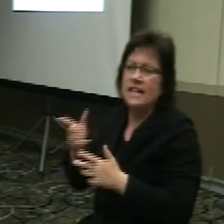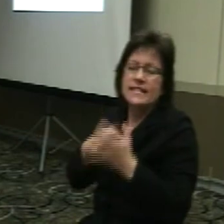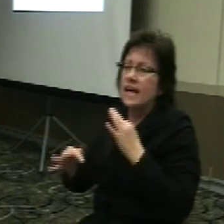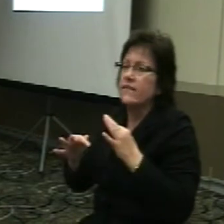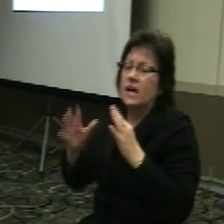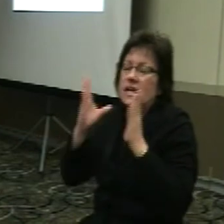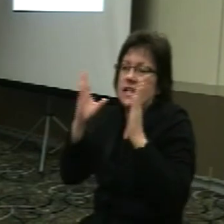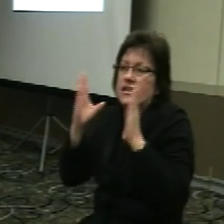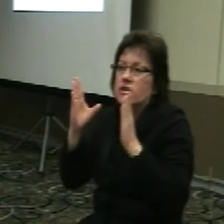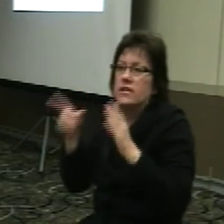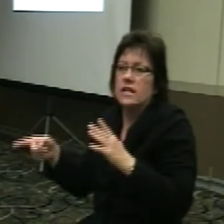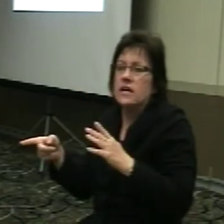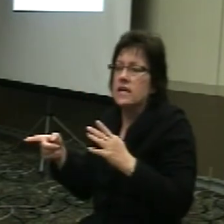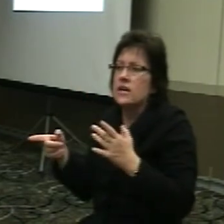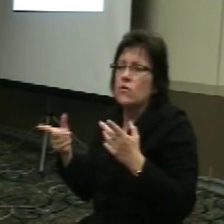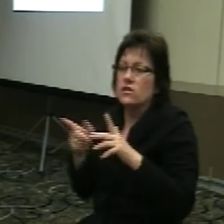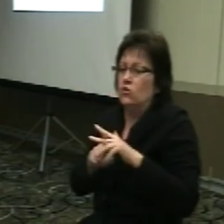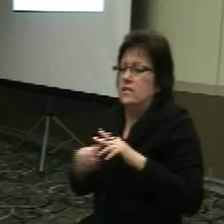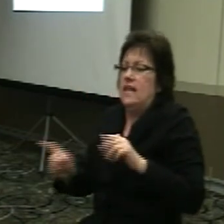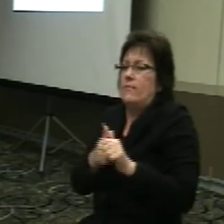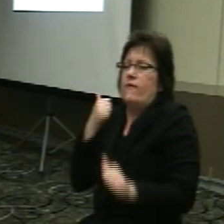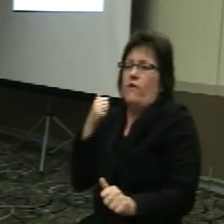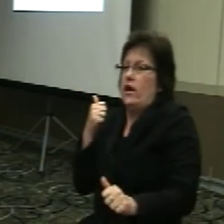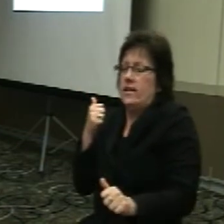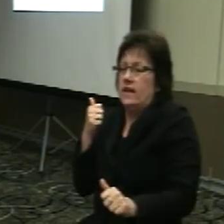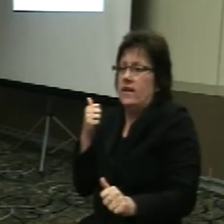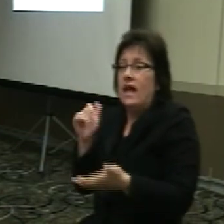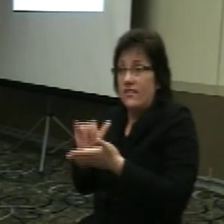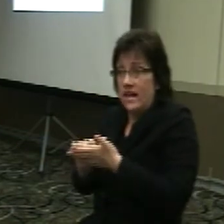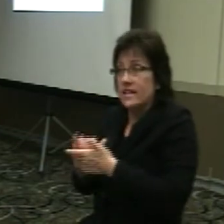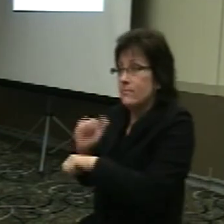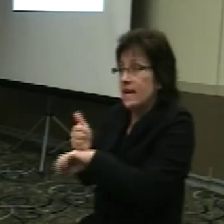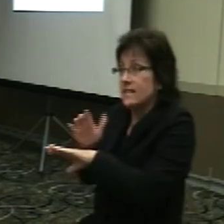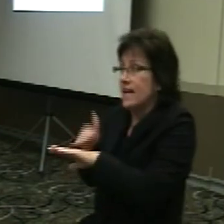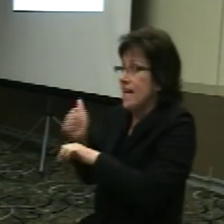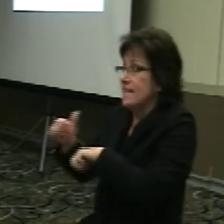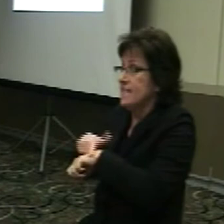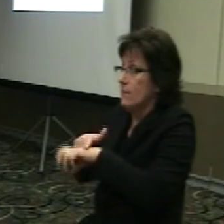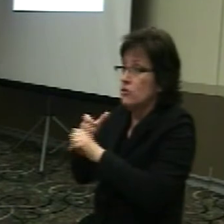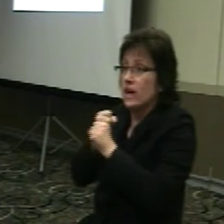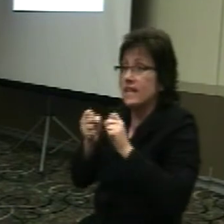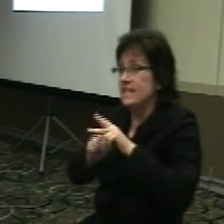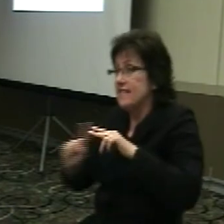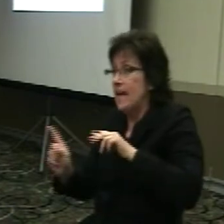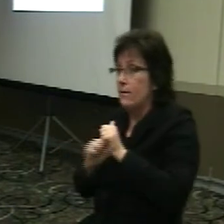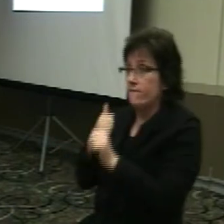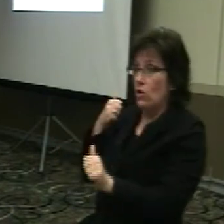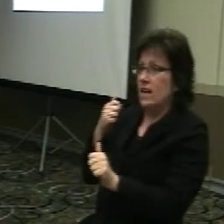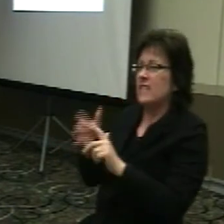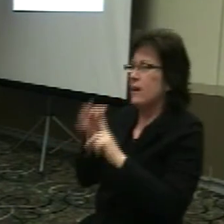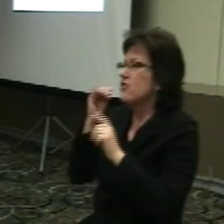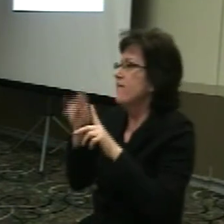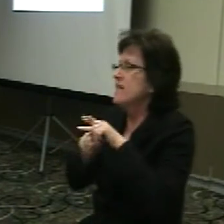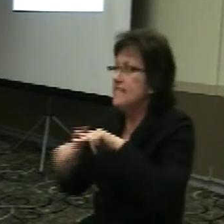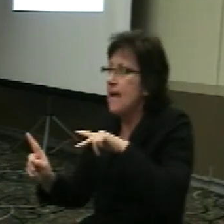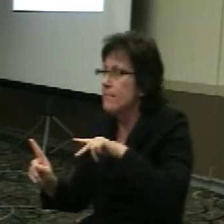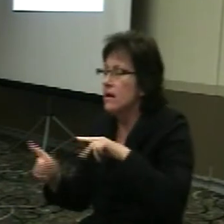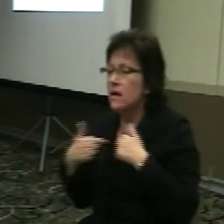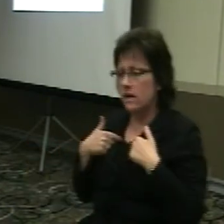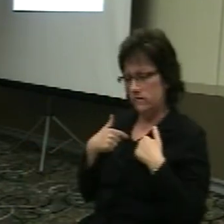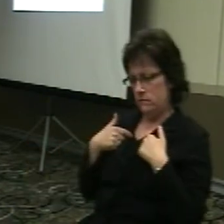attention, we decide the function of this was escape or avoidance. And that's based on anytime you get escape and avoidance, especially if it's escape, I've got to